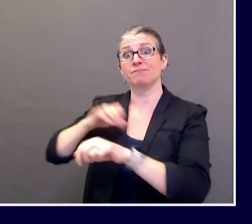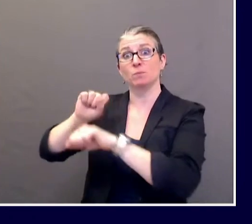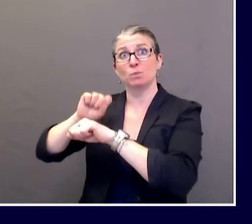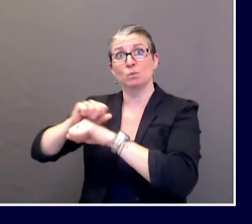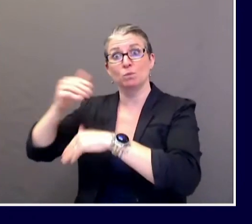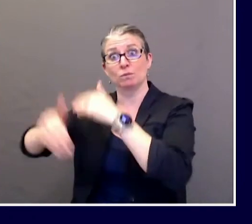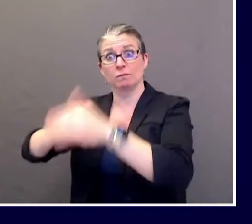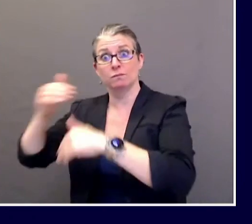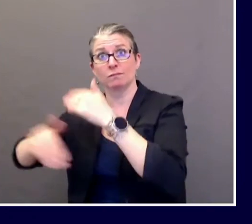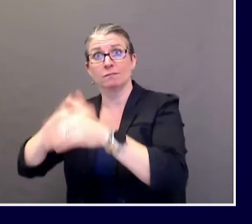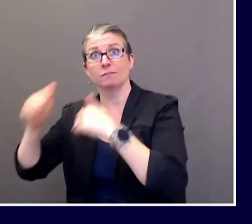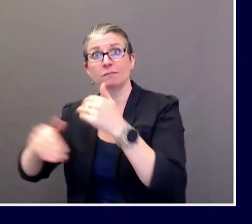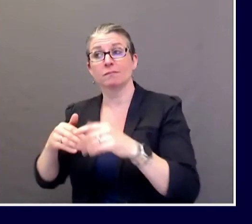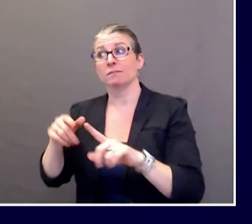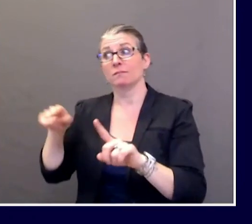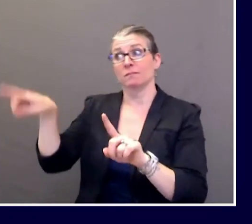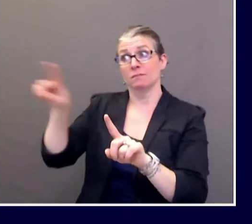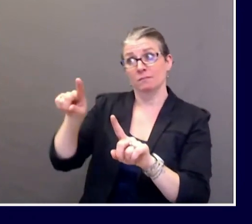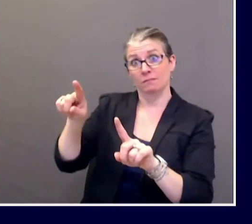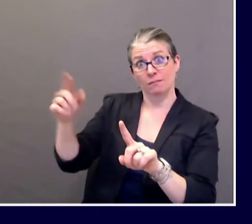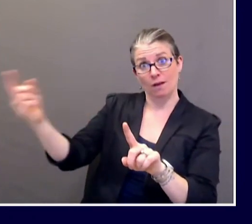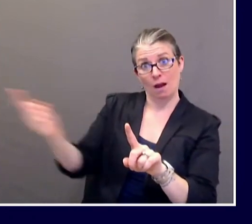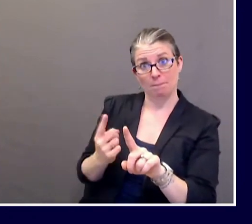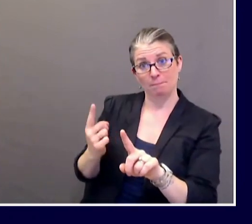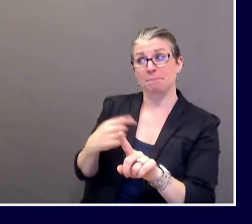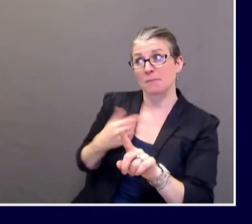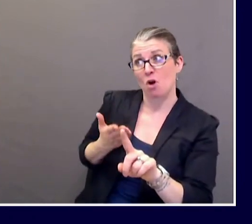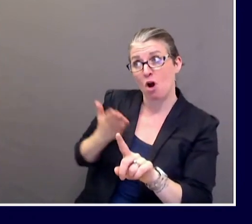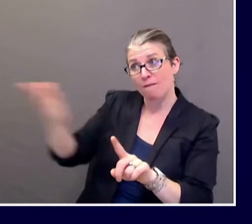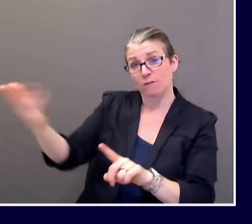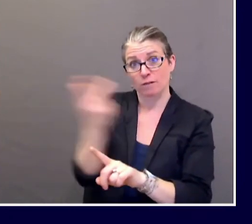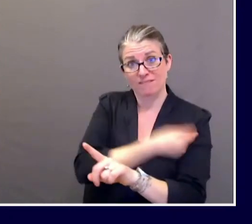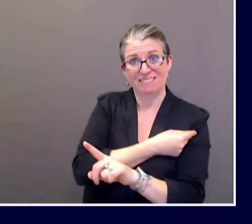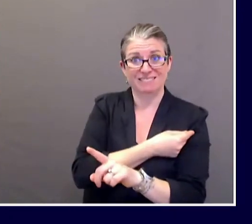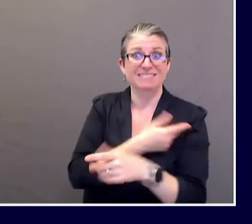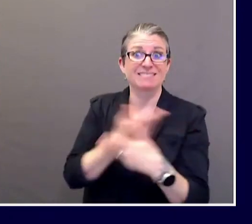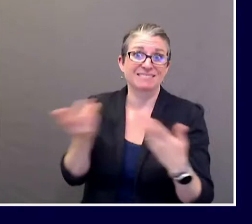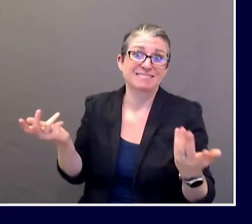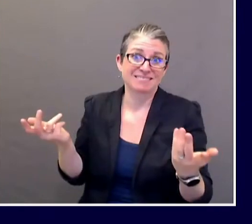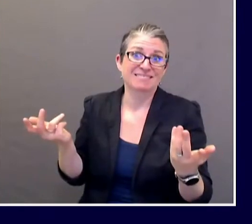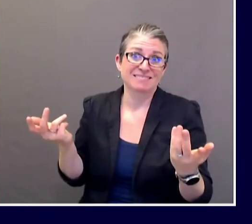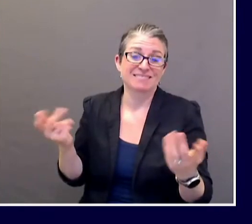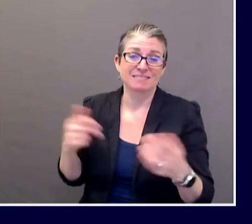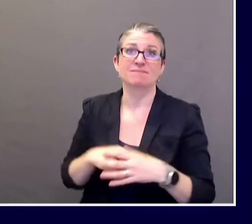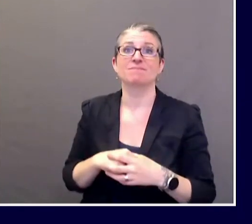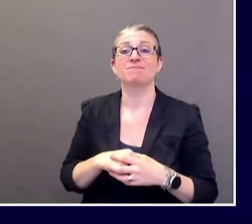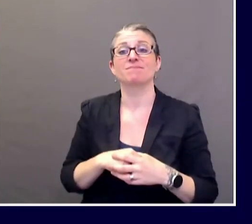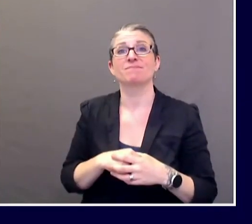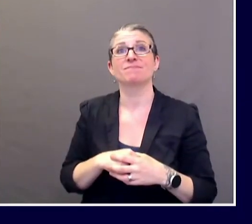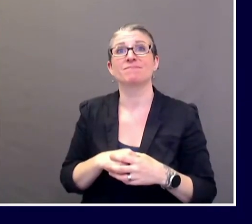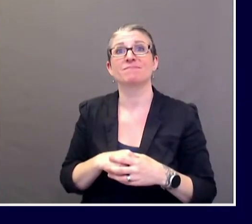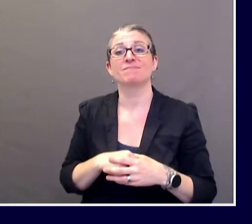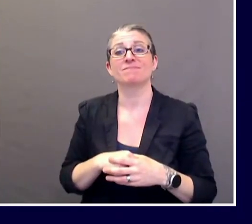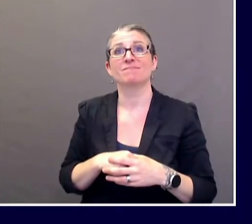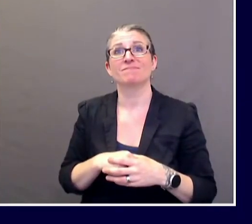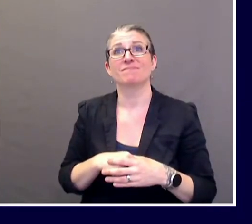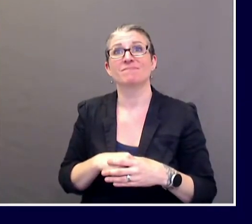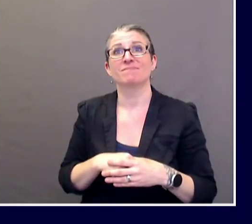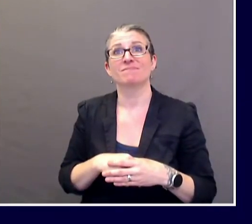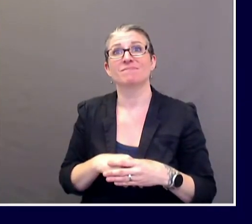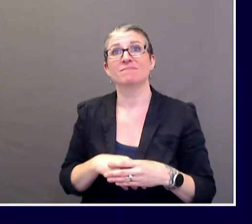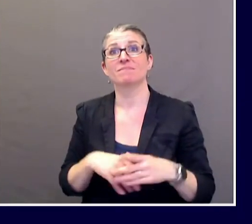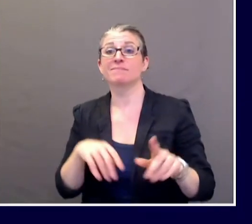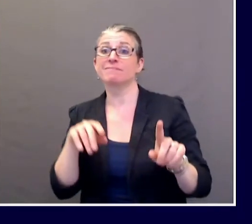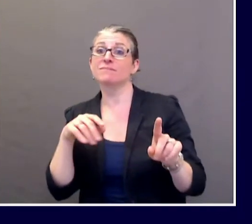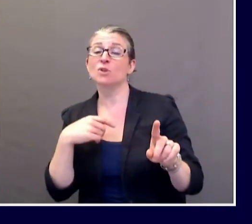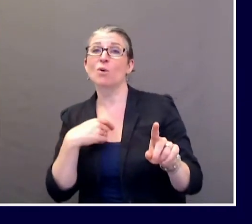because we again think most of this is less about people not wanting to get vaccinated than not necessarily having a timely opportunity. So we